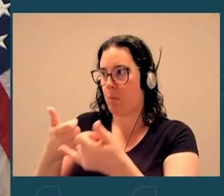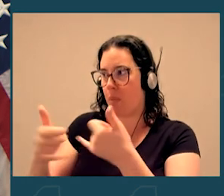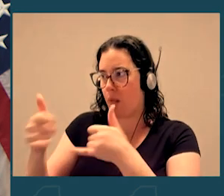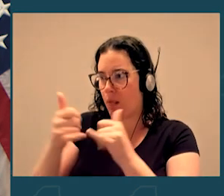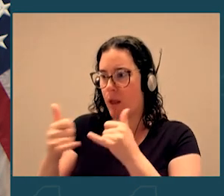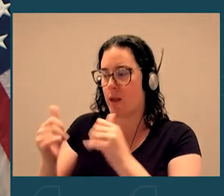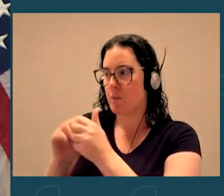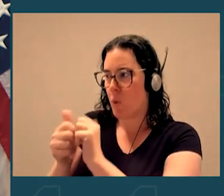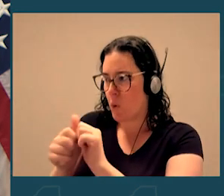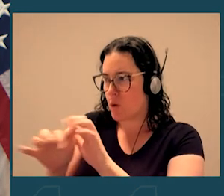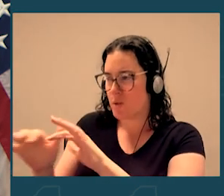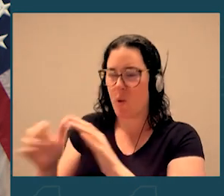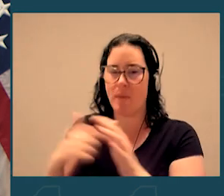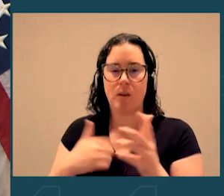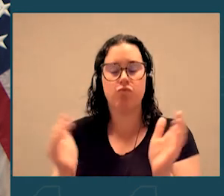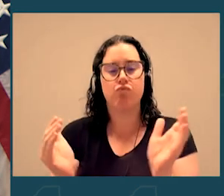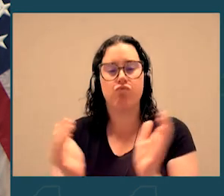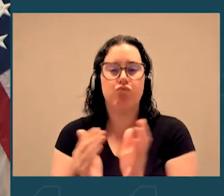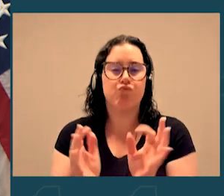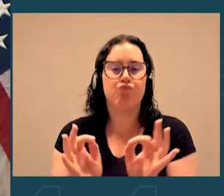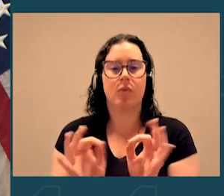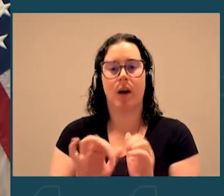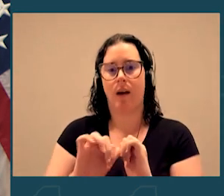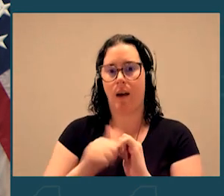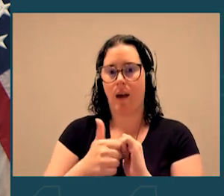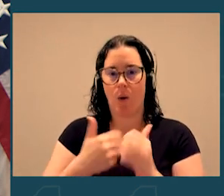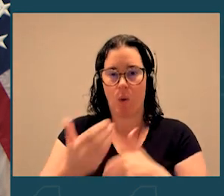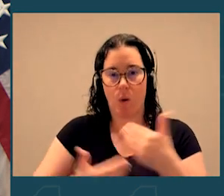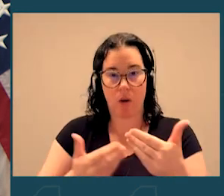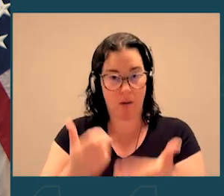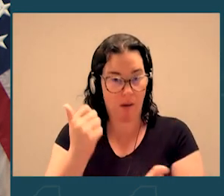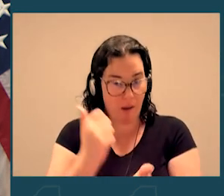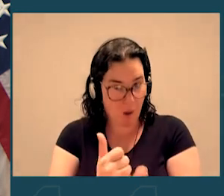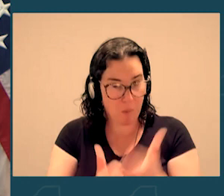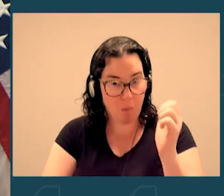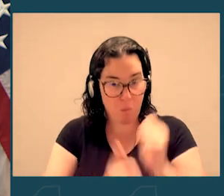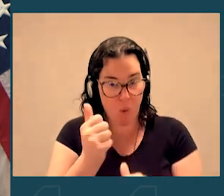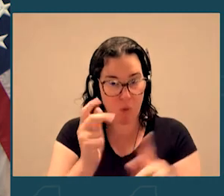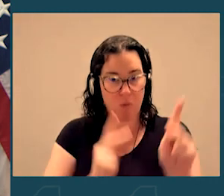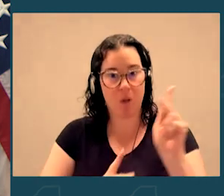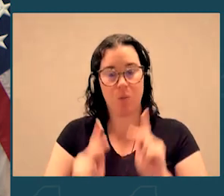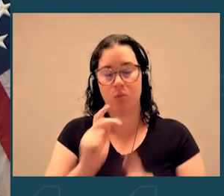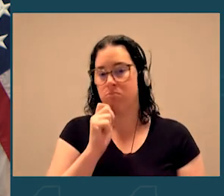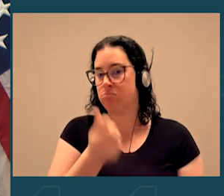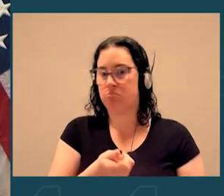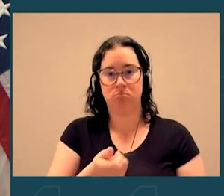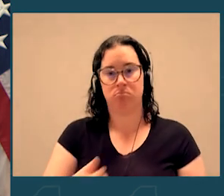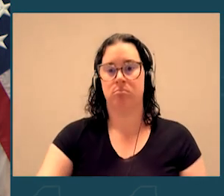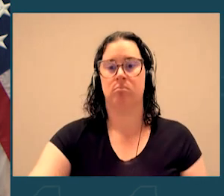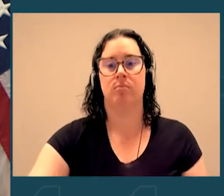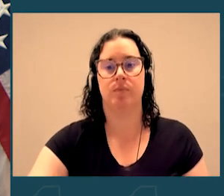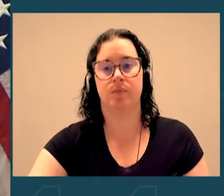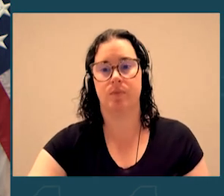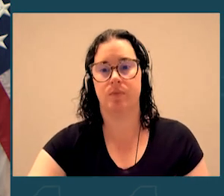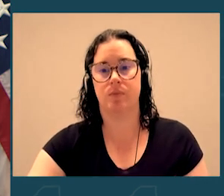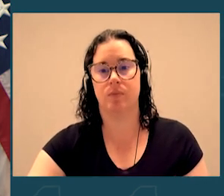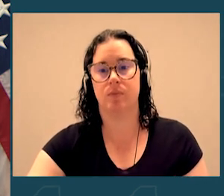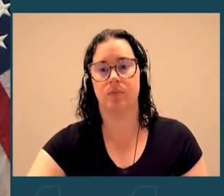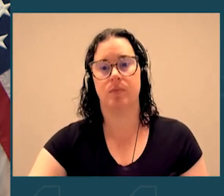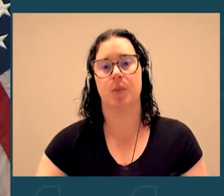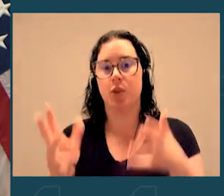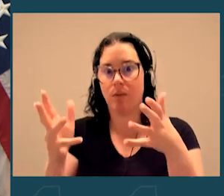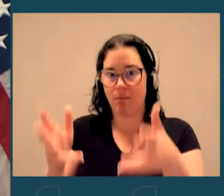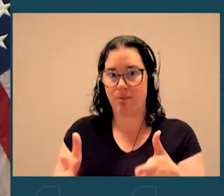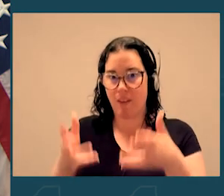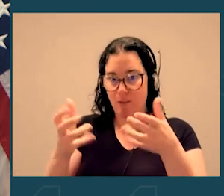way it worked for a little while. I don't think it helped 99% of the people. They were just left out there on the streets. Couple that with